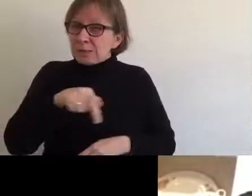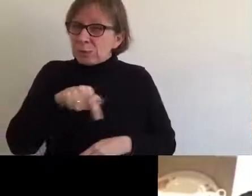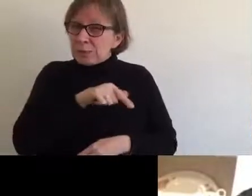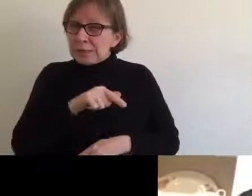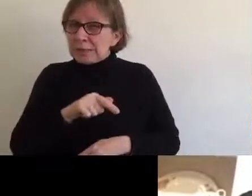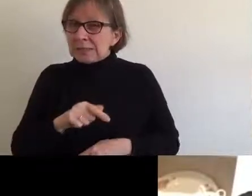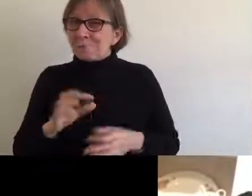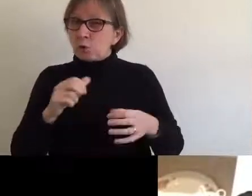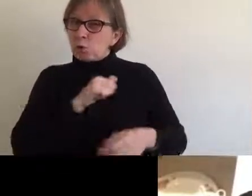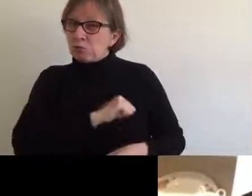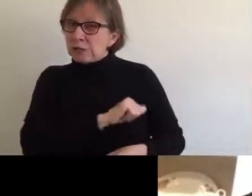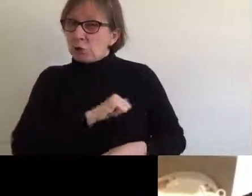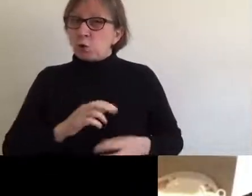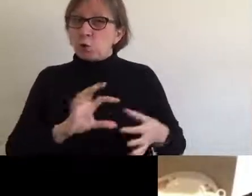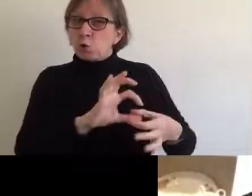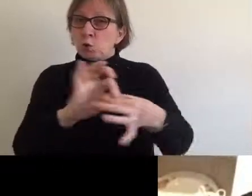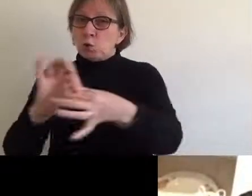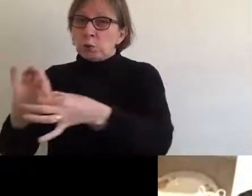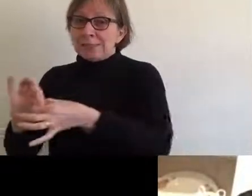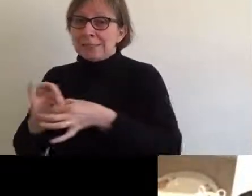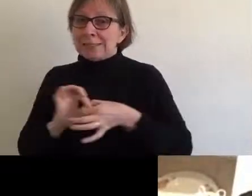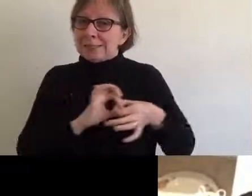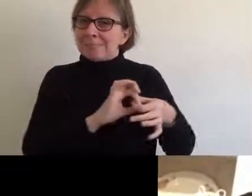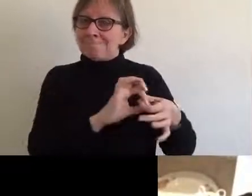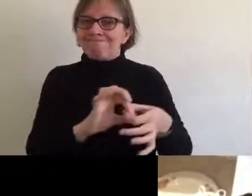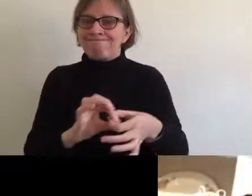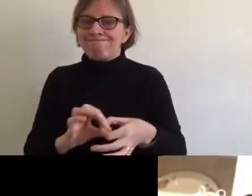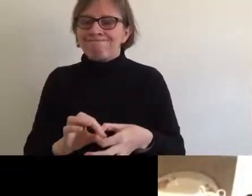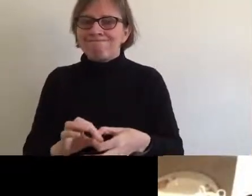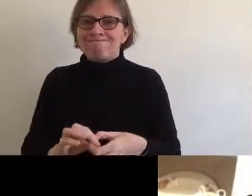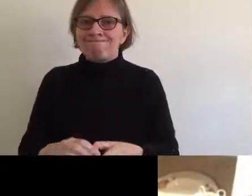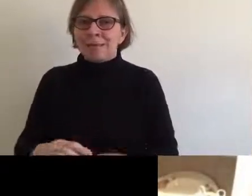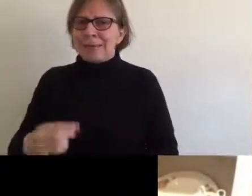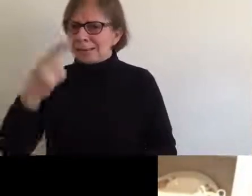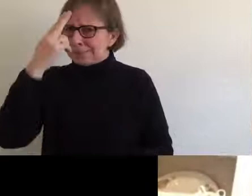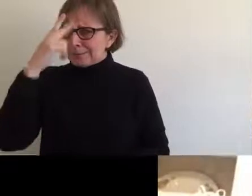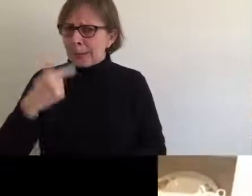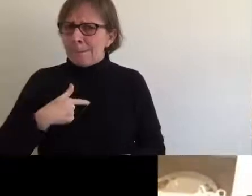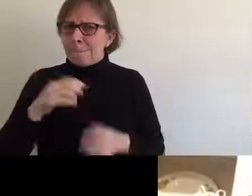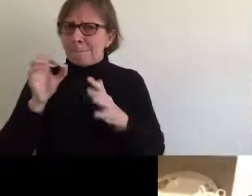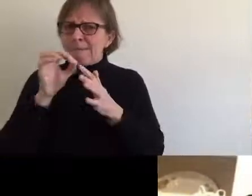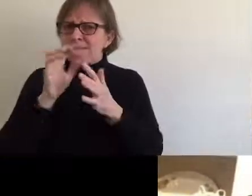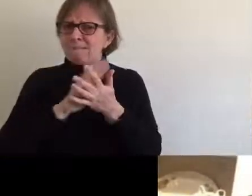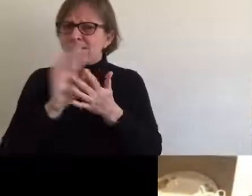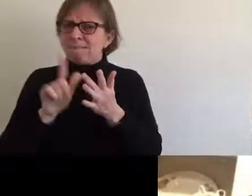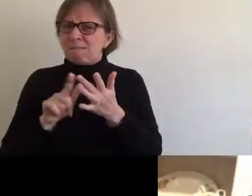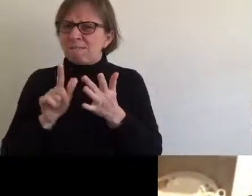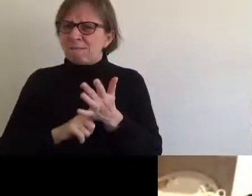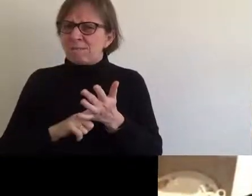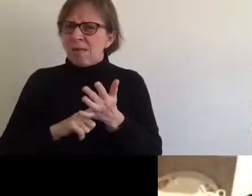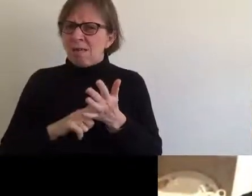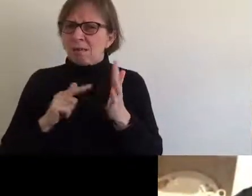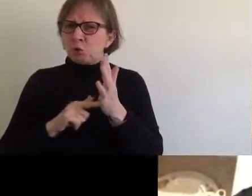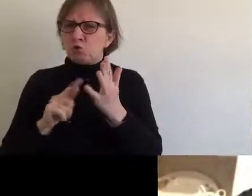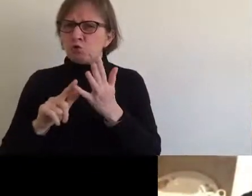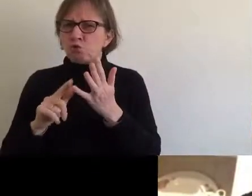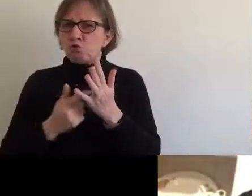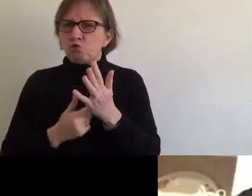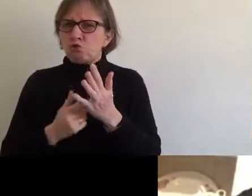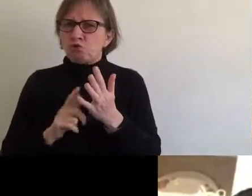for Christian Unity. For those of you that don't already know me, I'm Phil Turley, the Church Secretary at Carter's